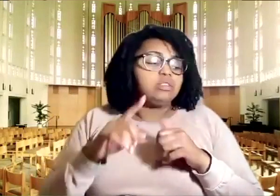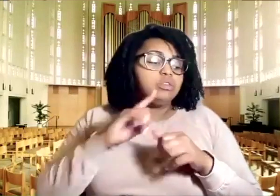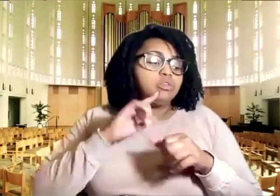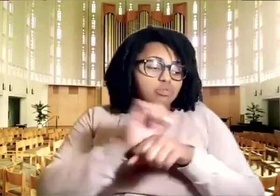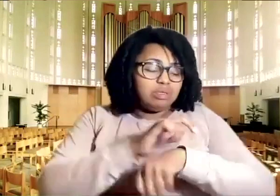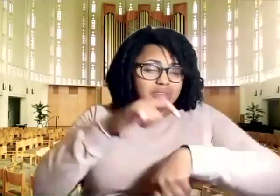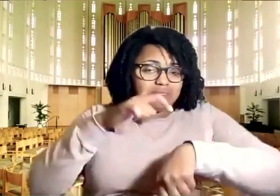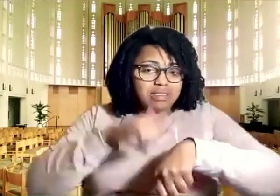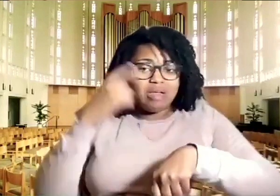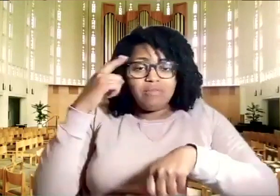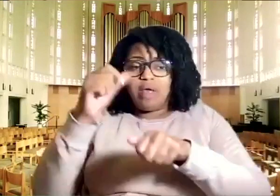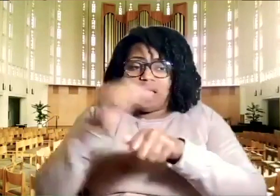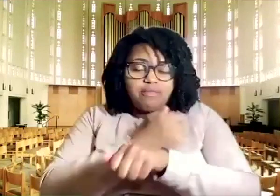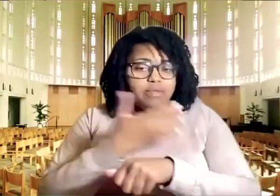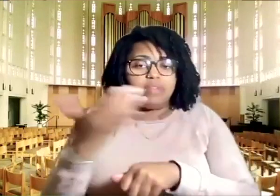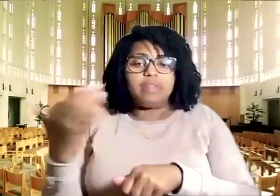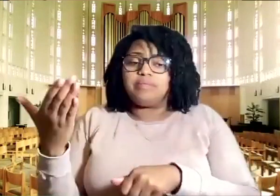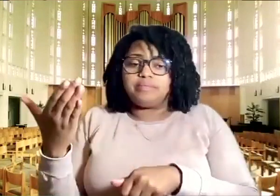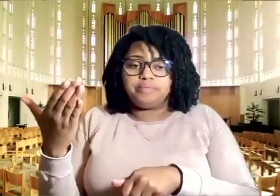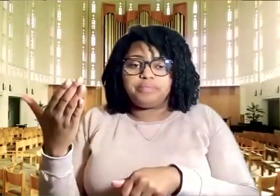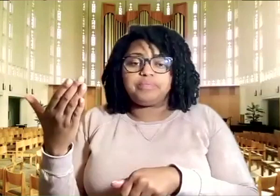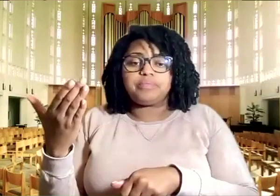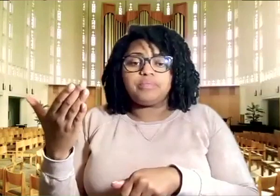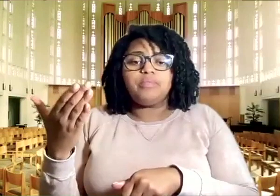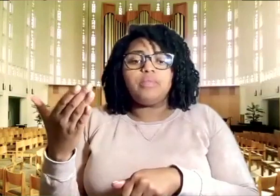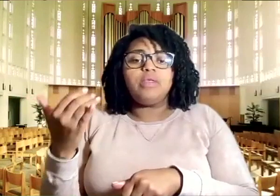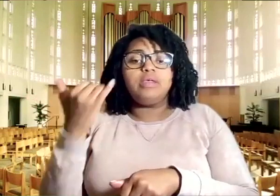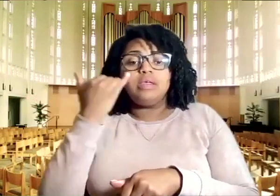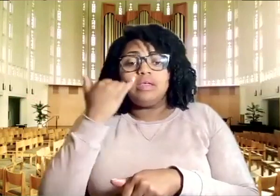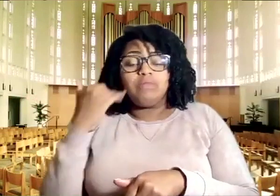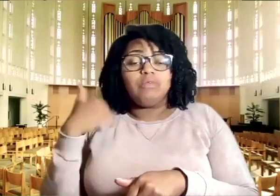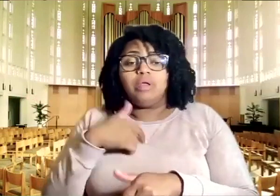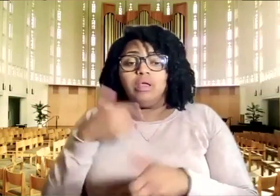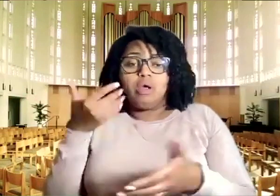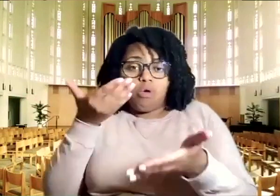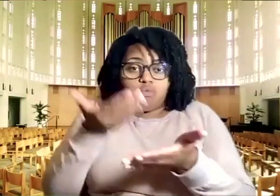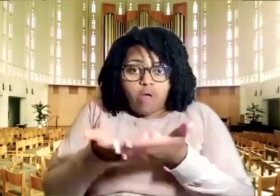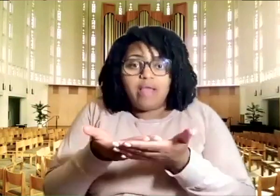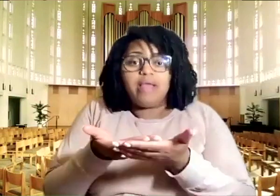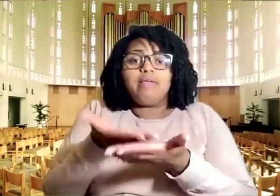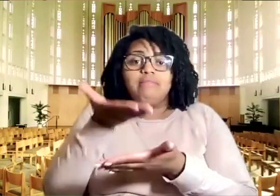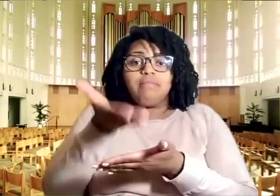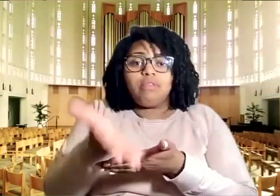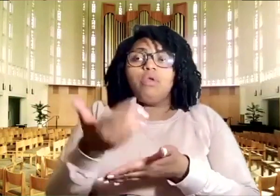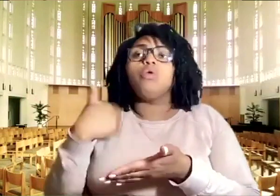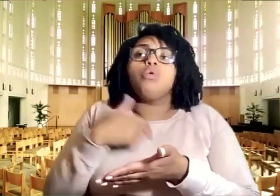everything. If we got here, we will indeed die.